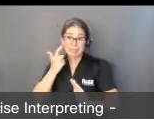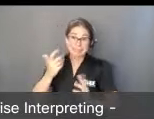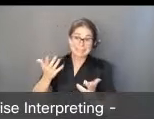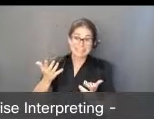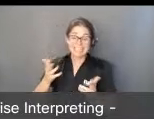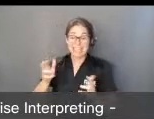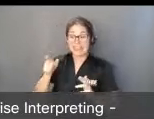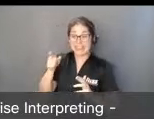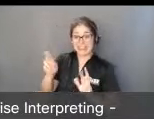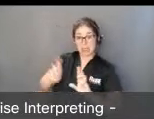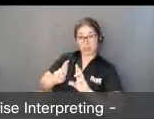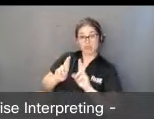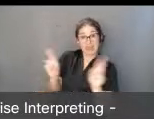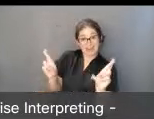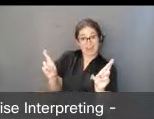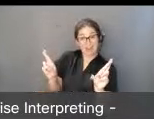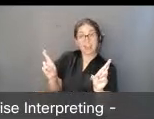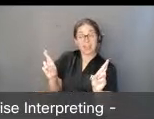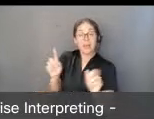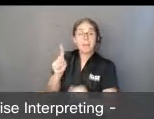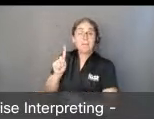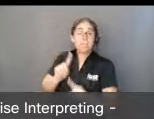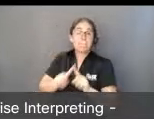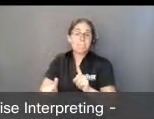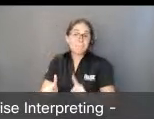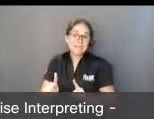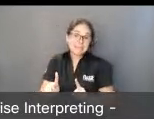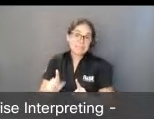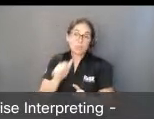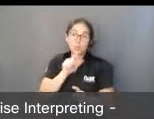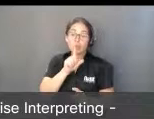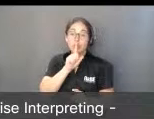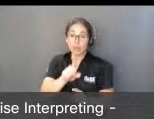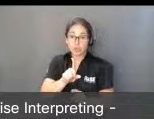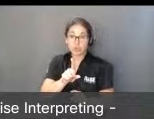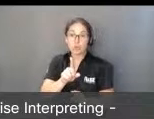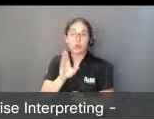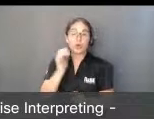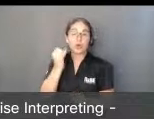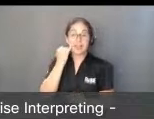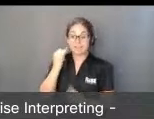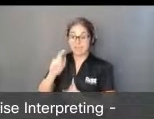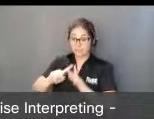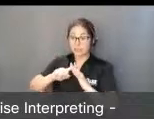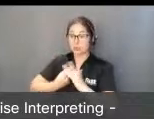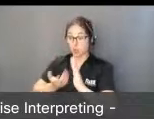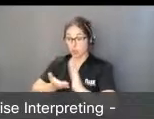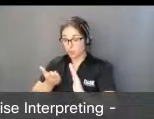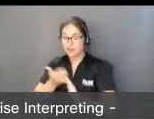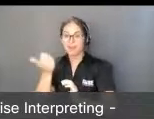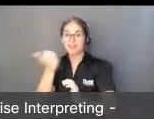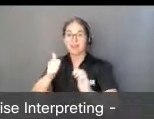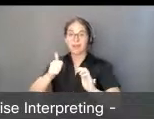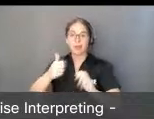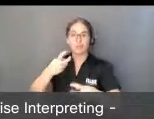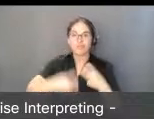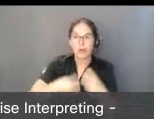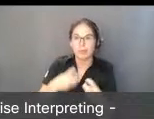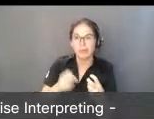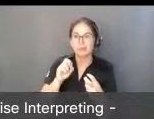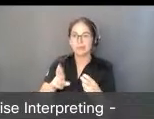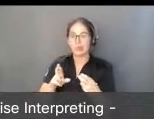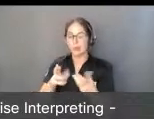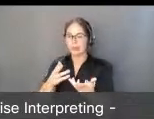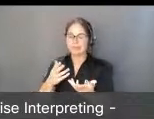it's ready. We're just not sure if there's going to be hiccups with it once we implement. And so it's a work